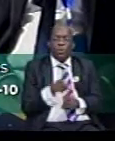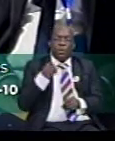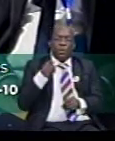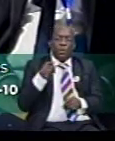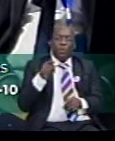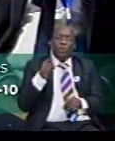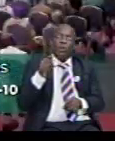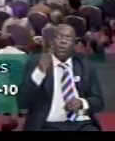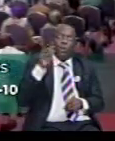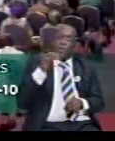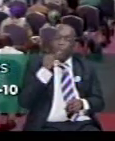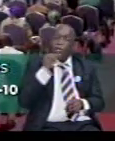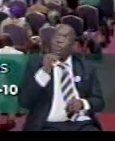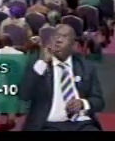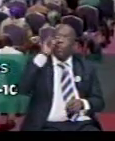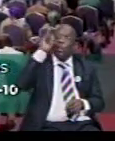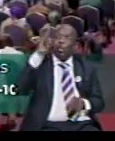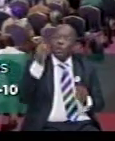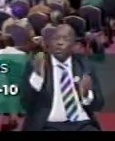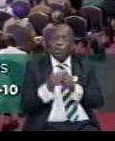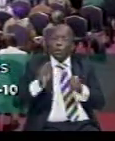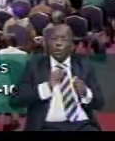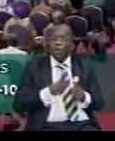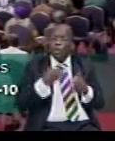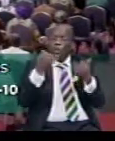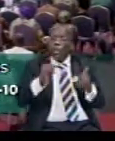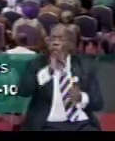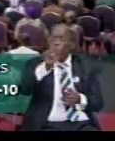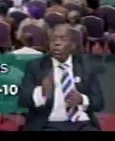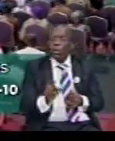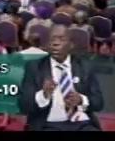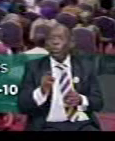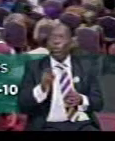now? I said, is he with us now?